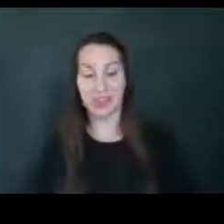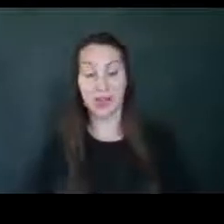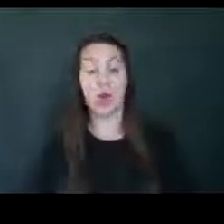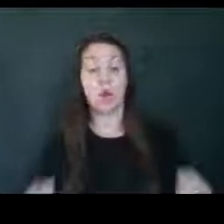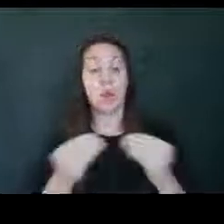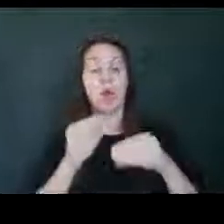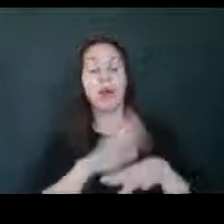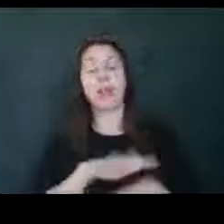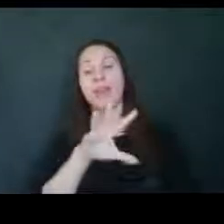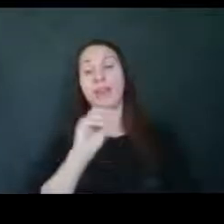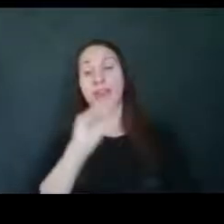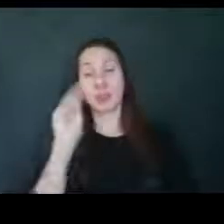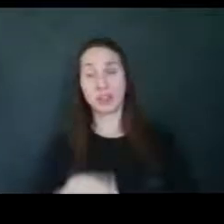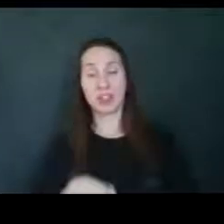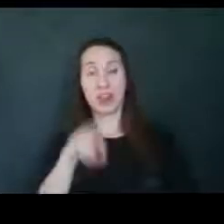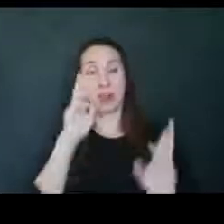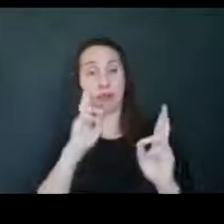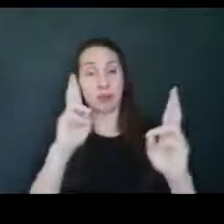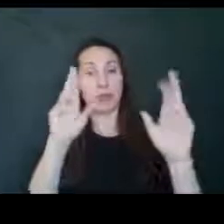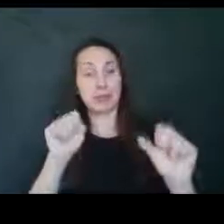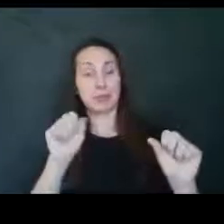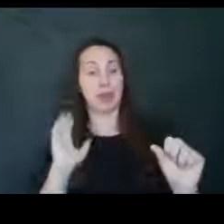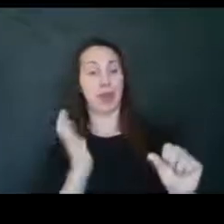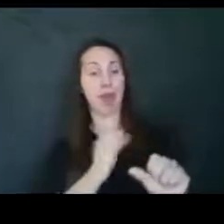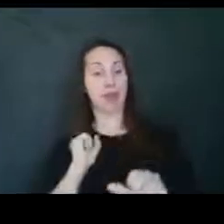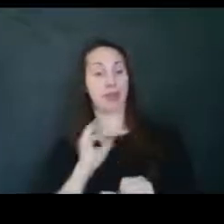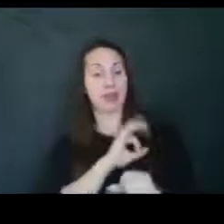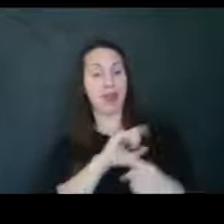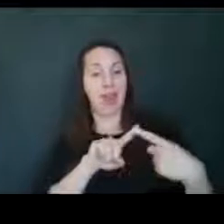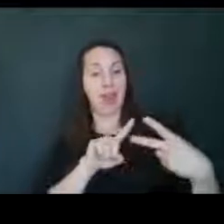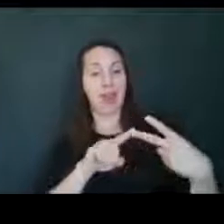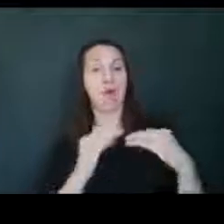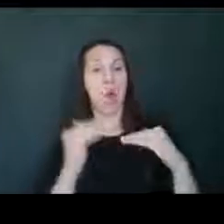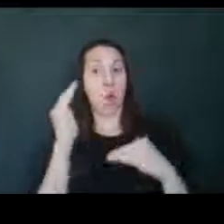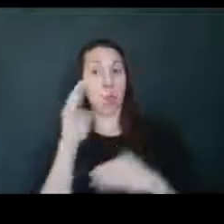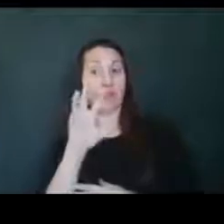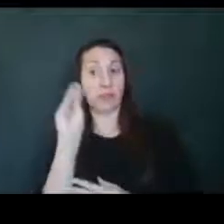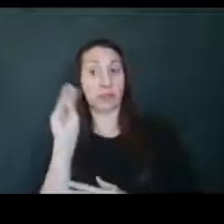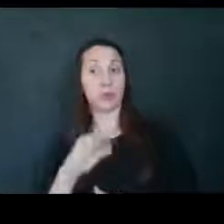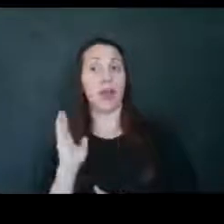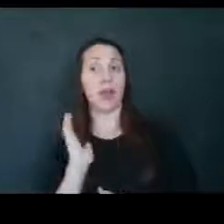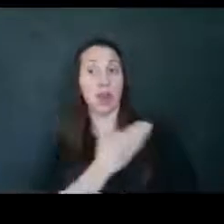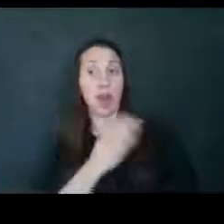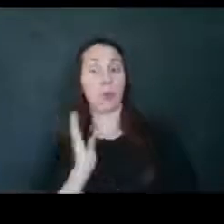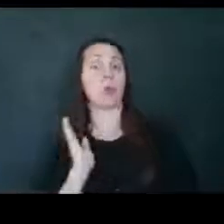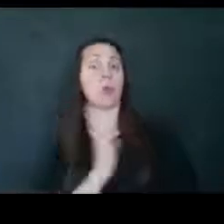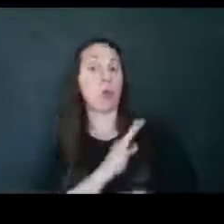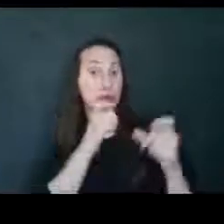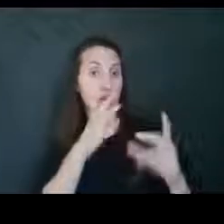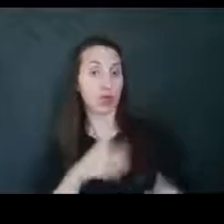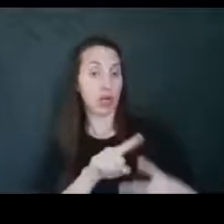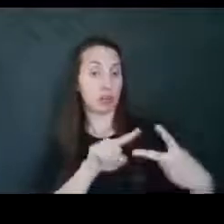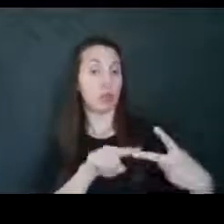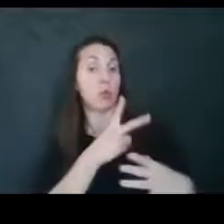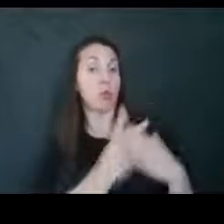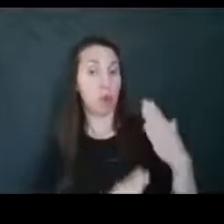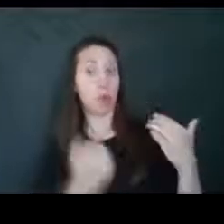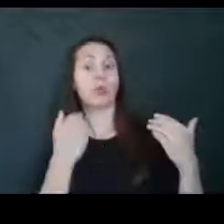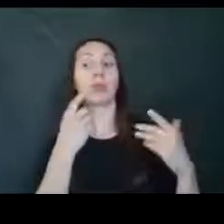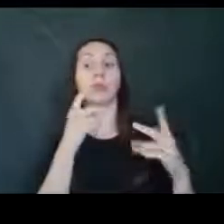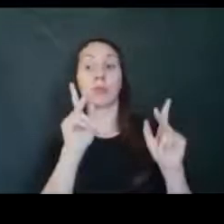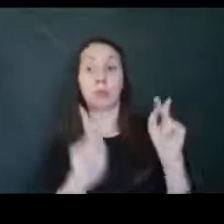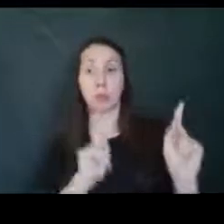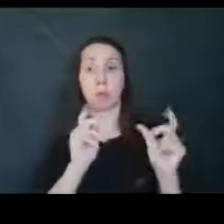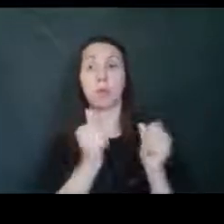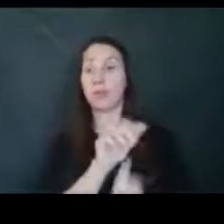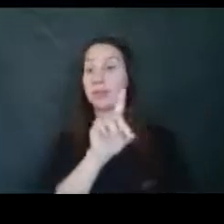of Respectability staff and over 50% of our boards of directors are persons with disabilities,